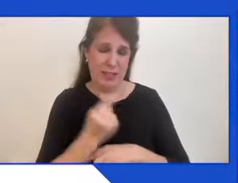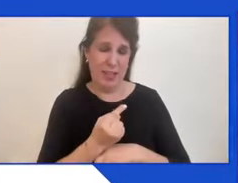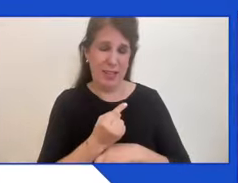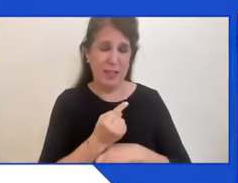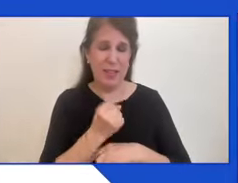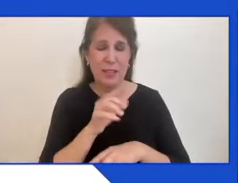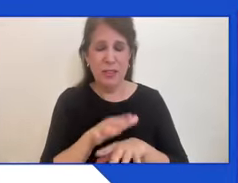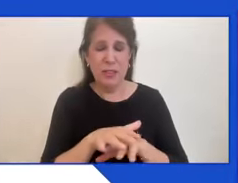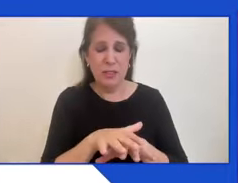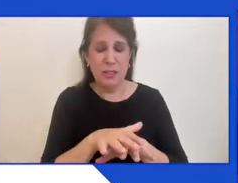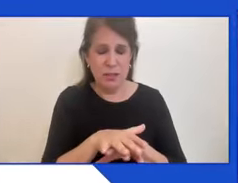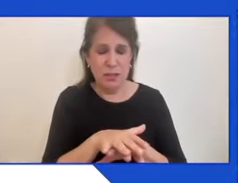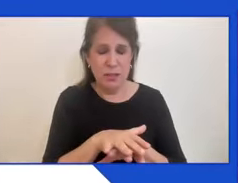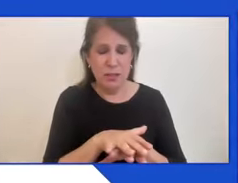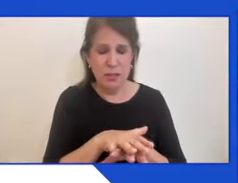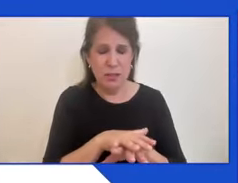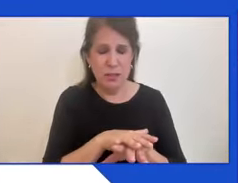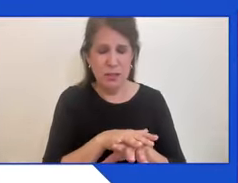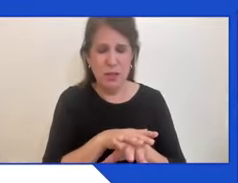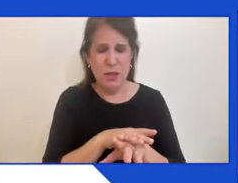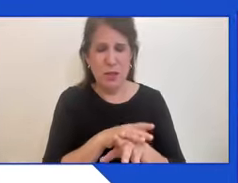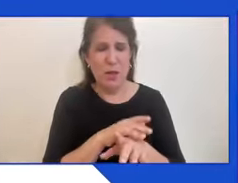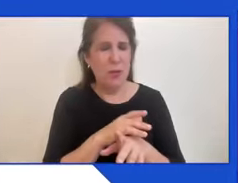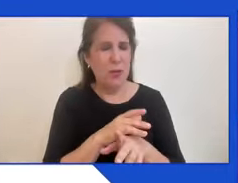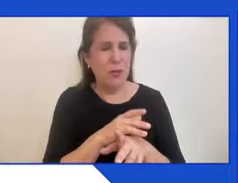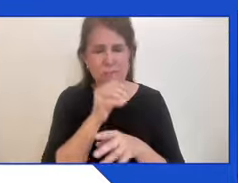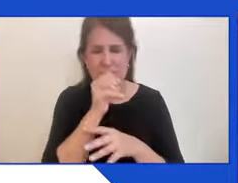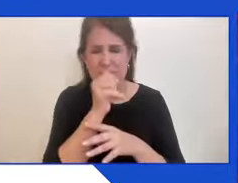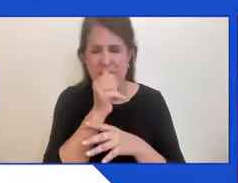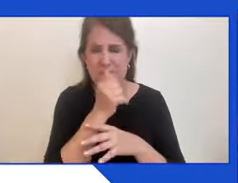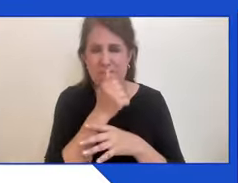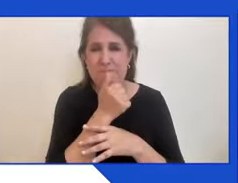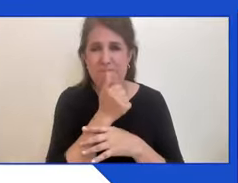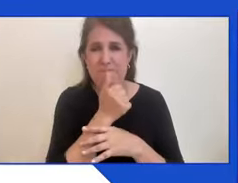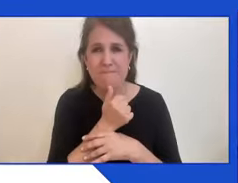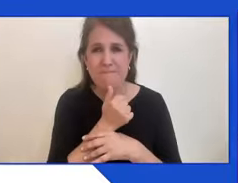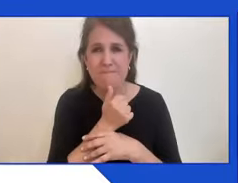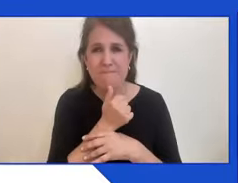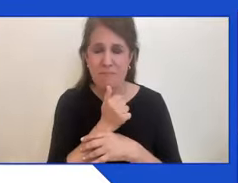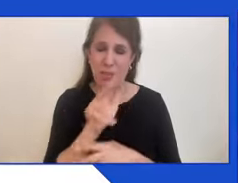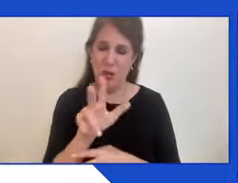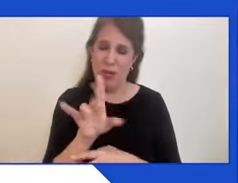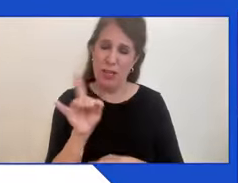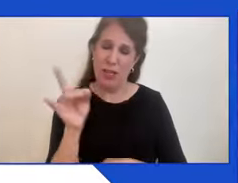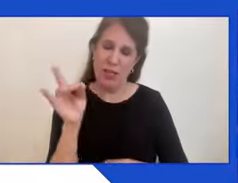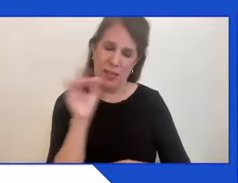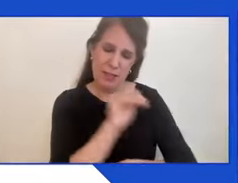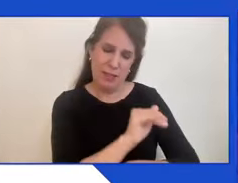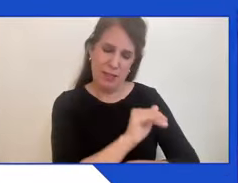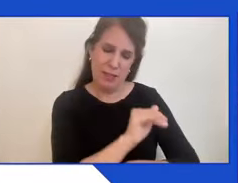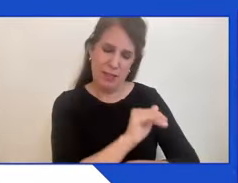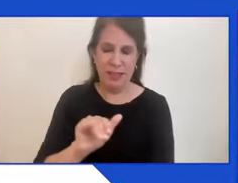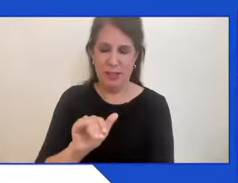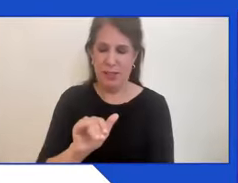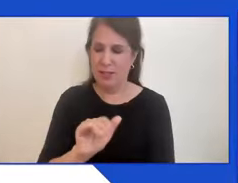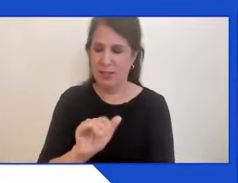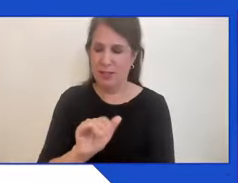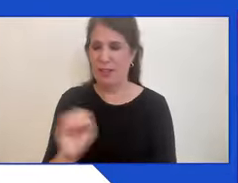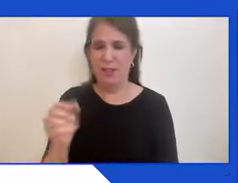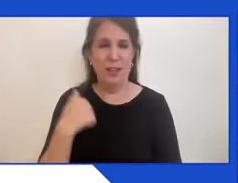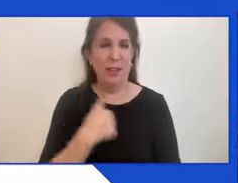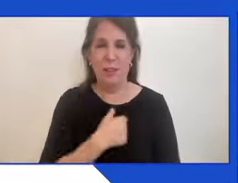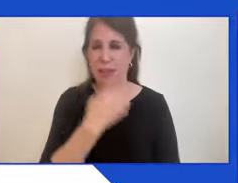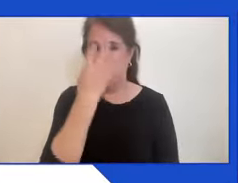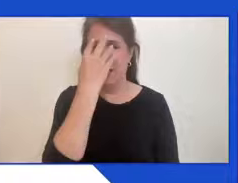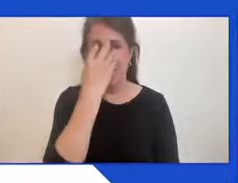slow motion torment. For 38 nights, none of us have slept